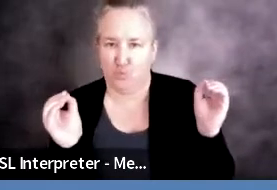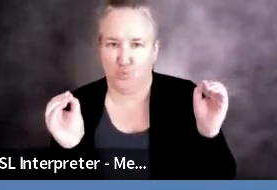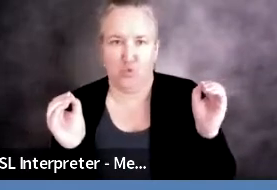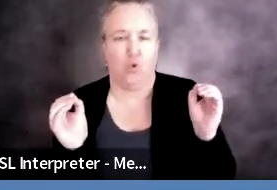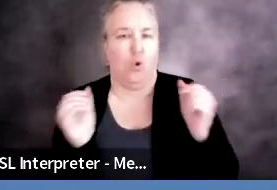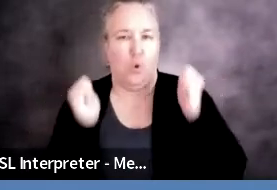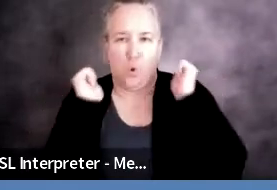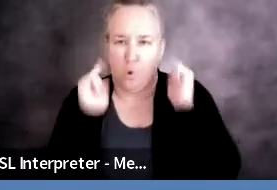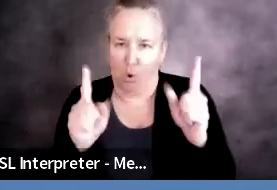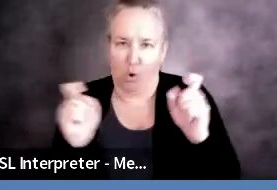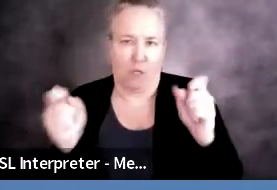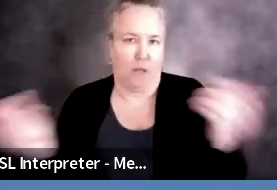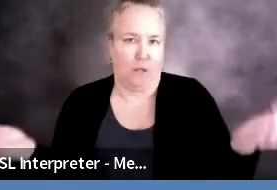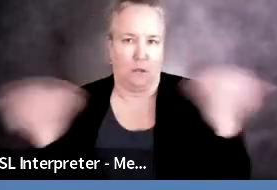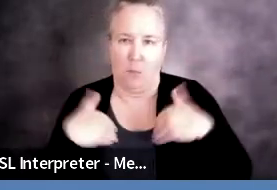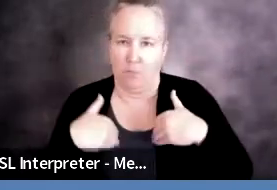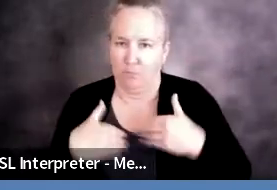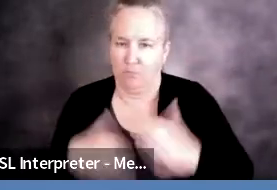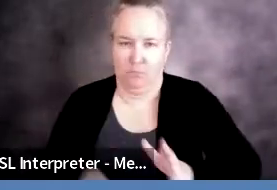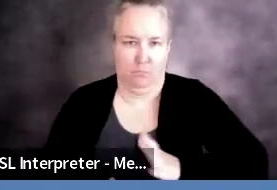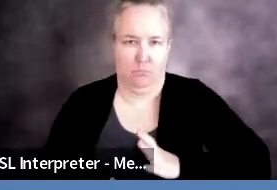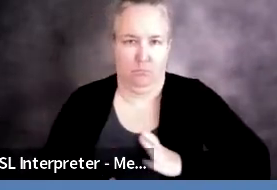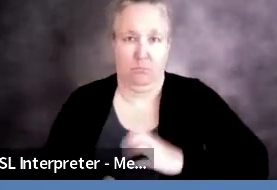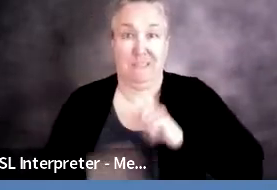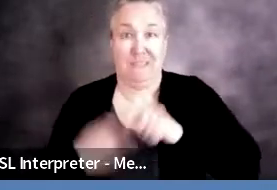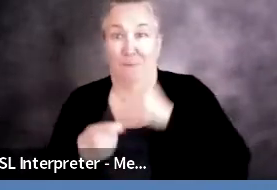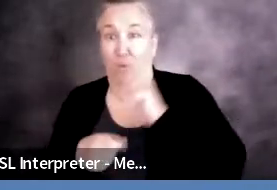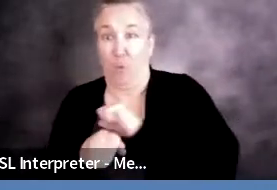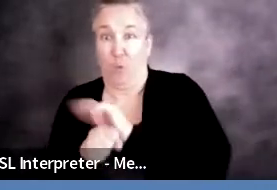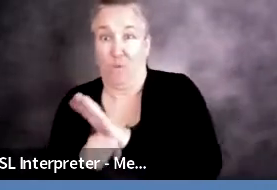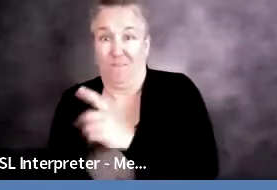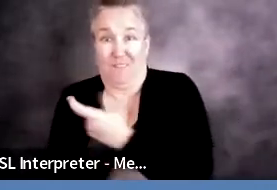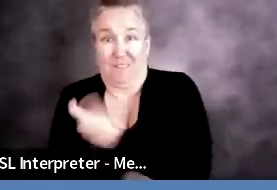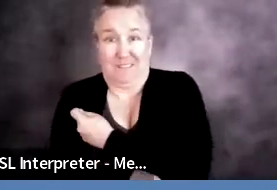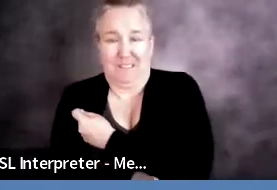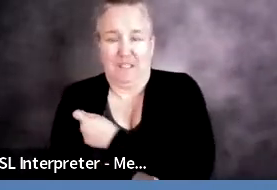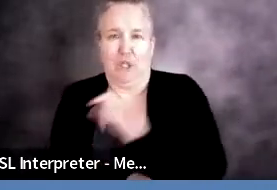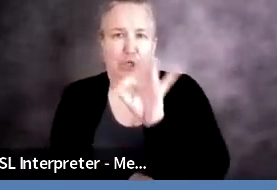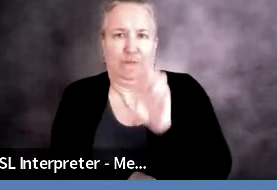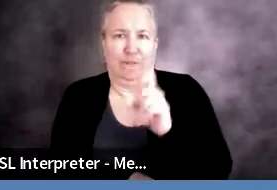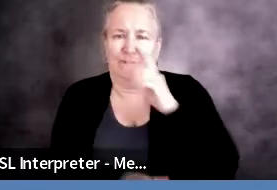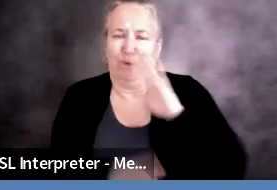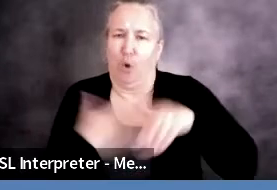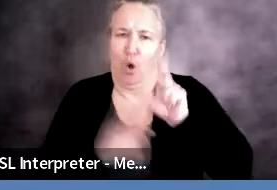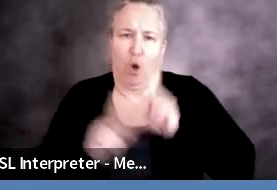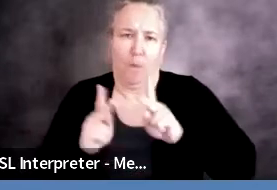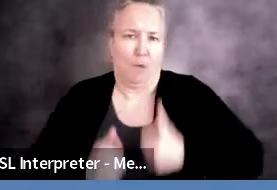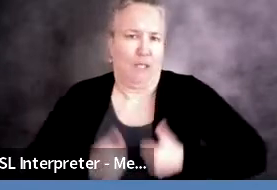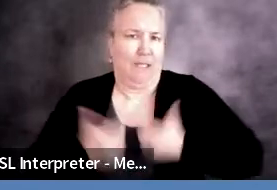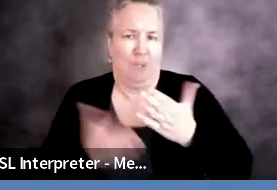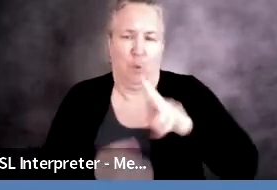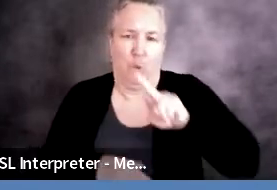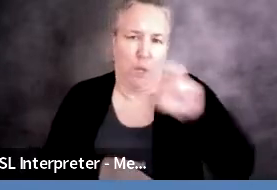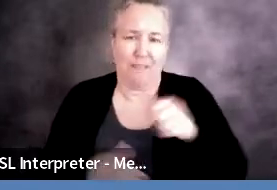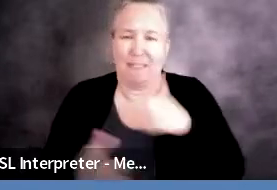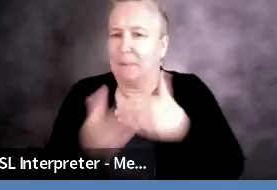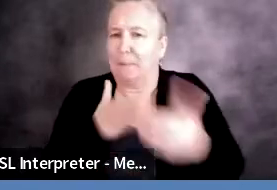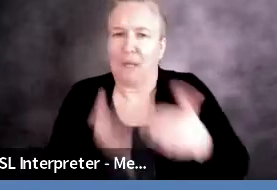welcome. For COVID-19 specifically, vaccines are free for everyone in the US, regardless of your immigration or insurance